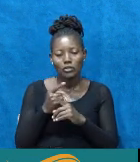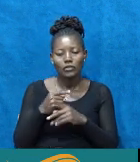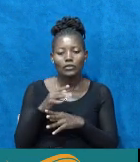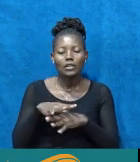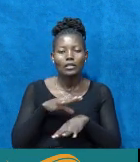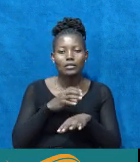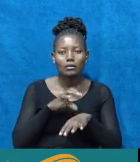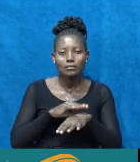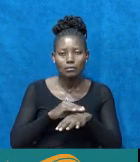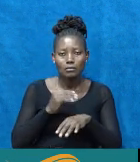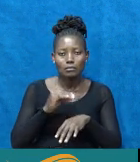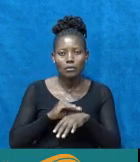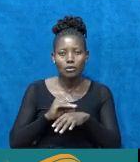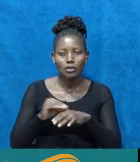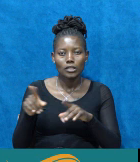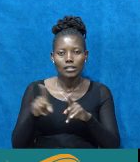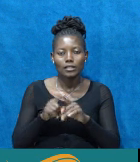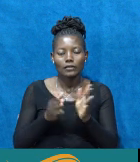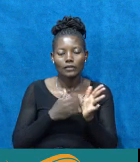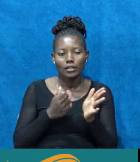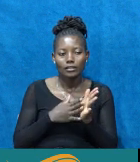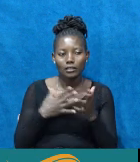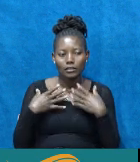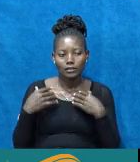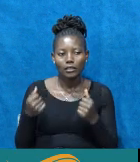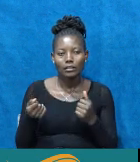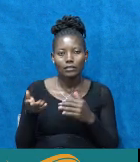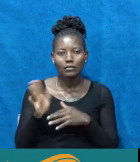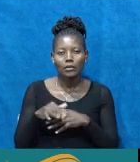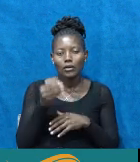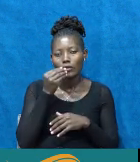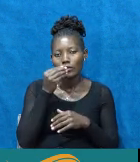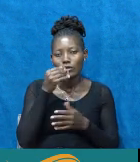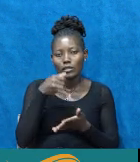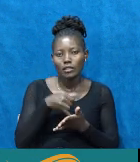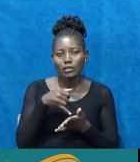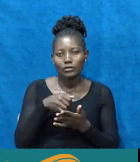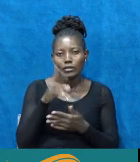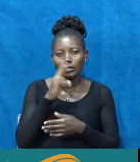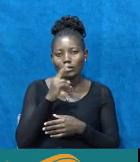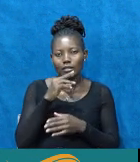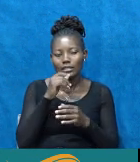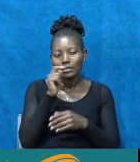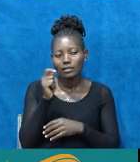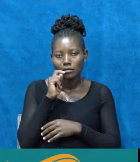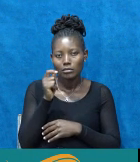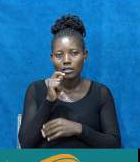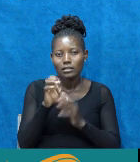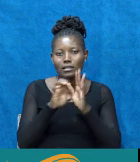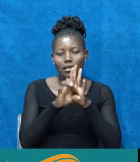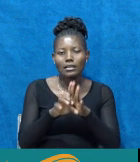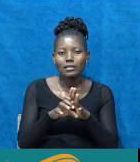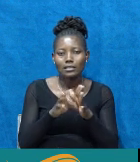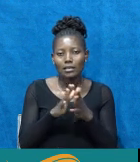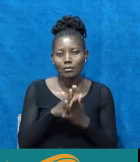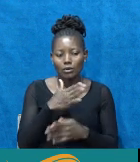oxygenation of various muscles, and in turn encouraging and speeding up recovery. Food sources of iron include red